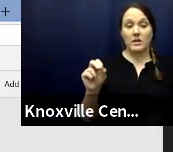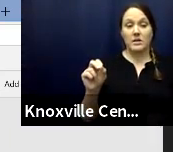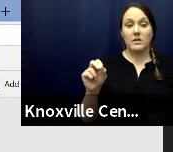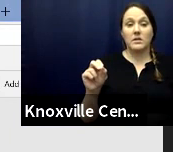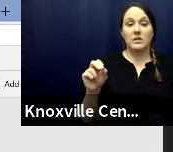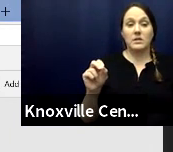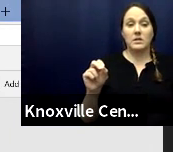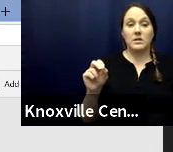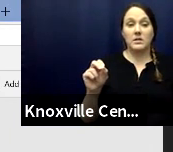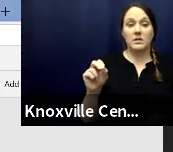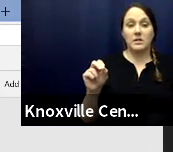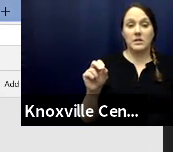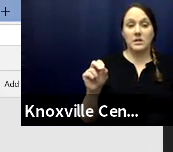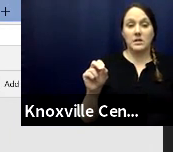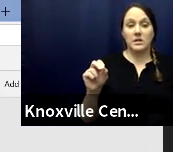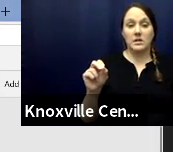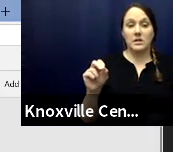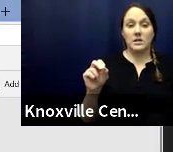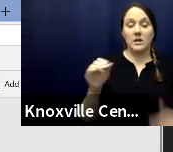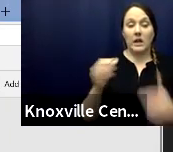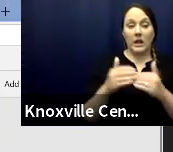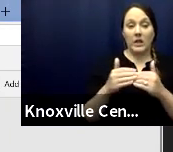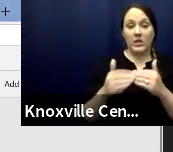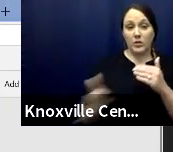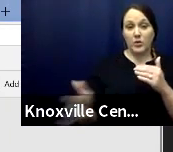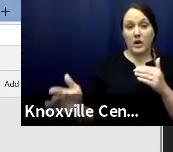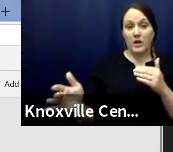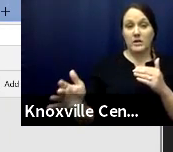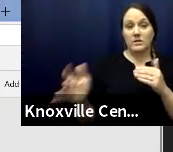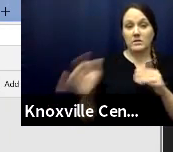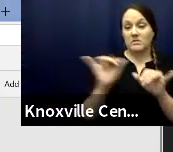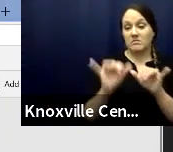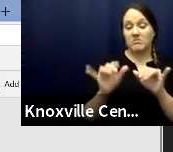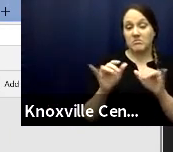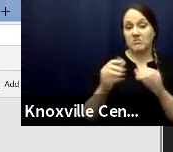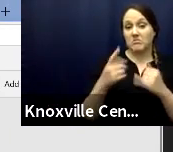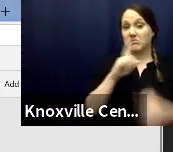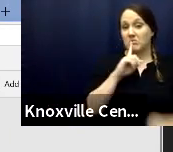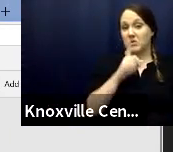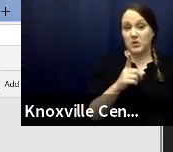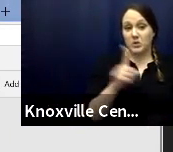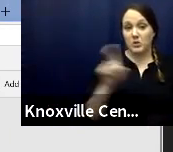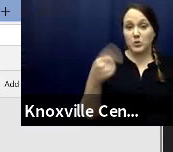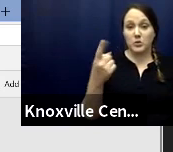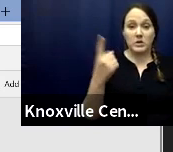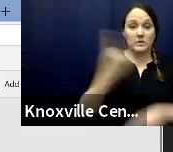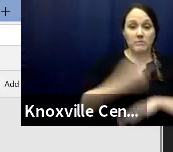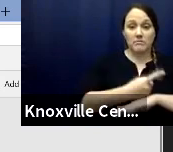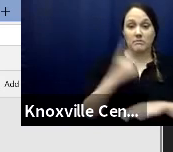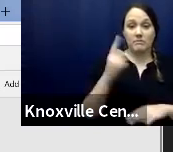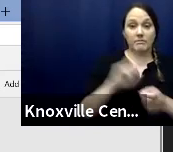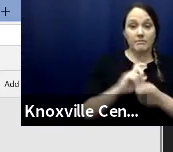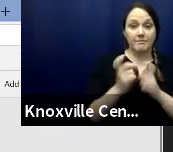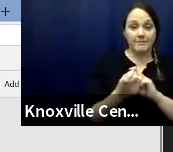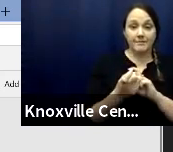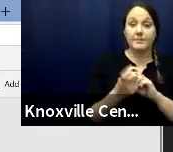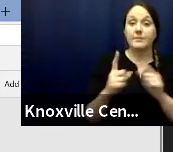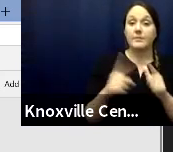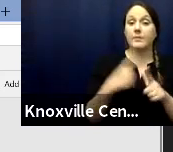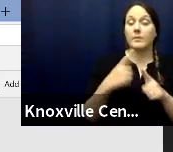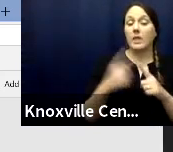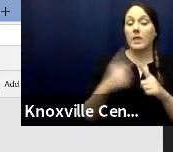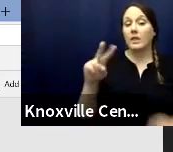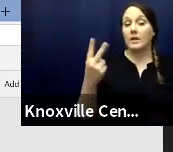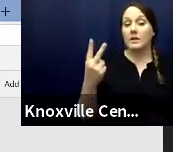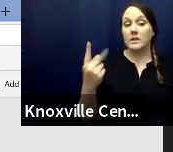House, the rest remains true. So just the date changes. And then the second